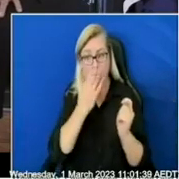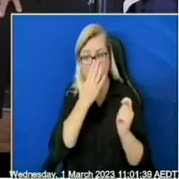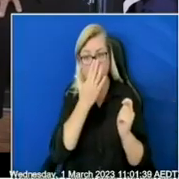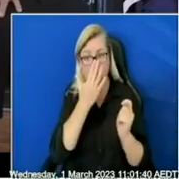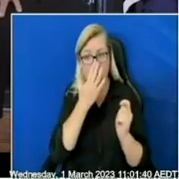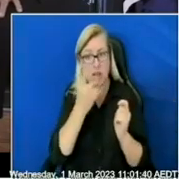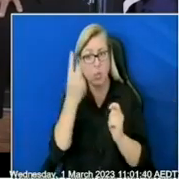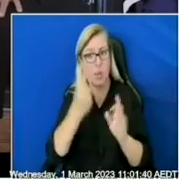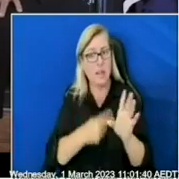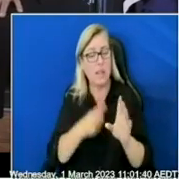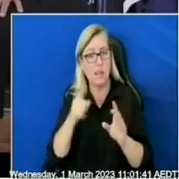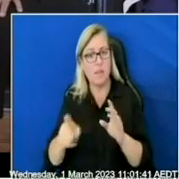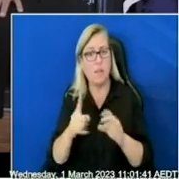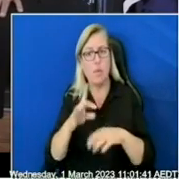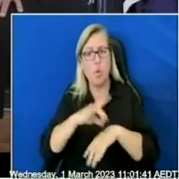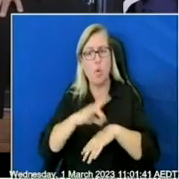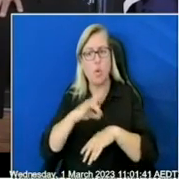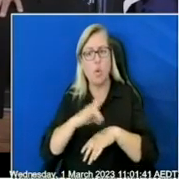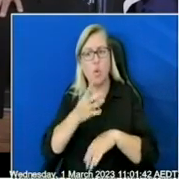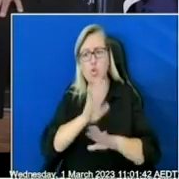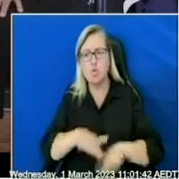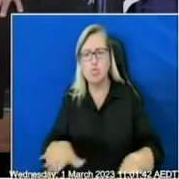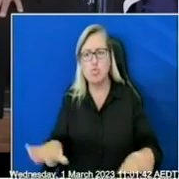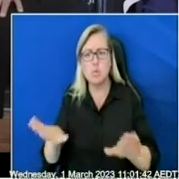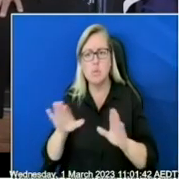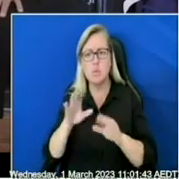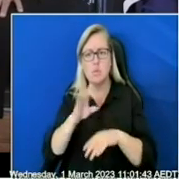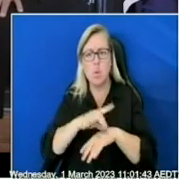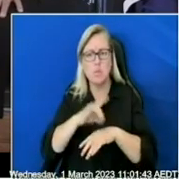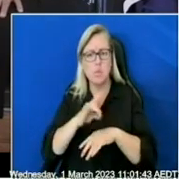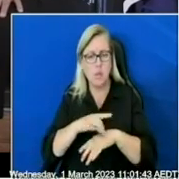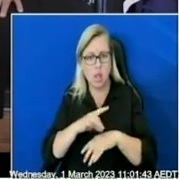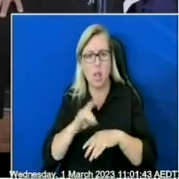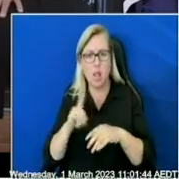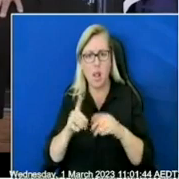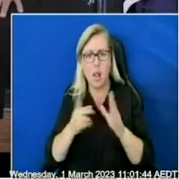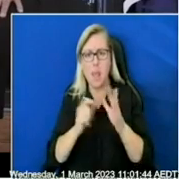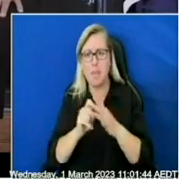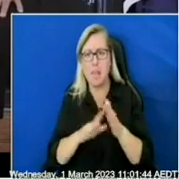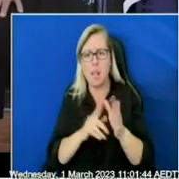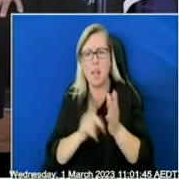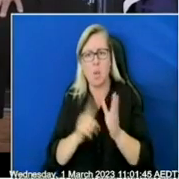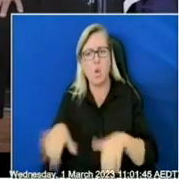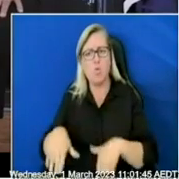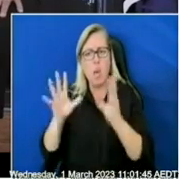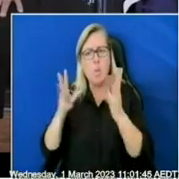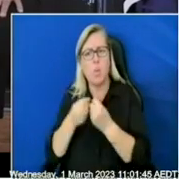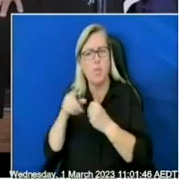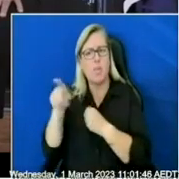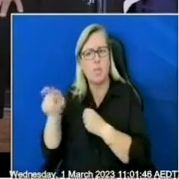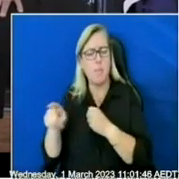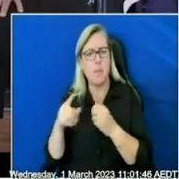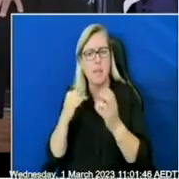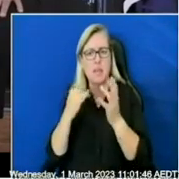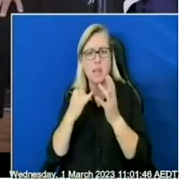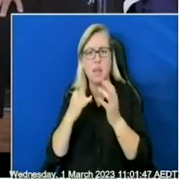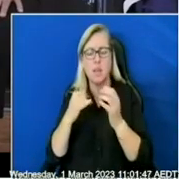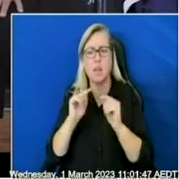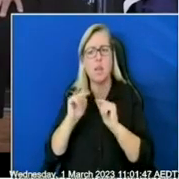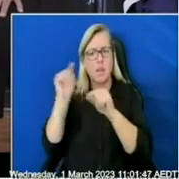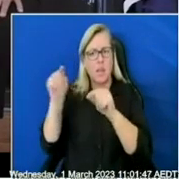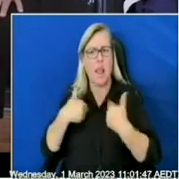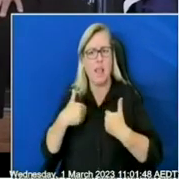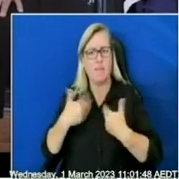And we grew up with them because we were living in Sylvan by then, and there was doing a bit of picking. Yeah. And he